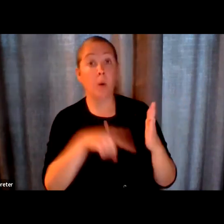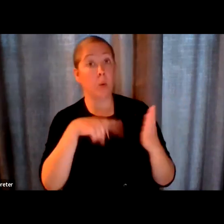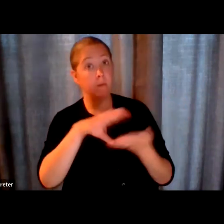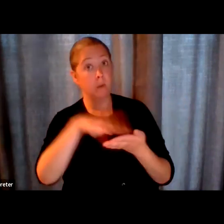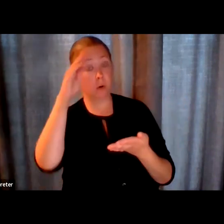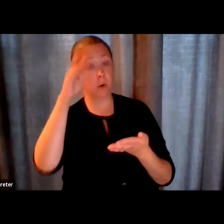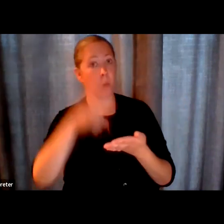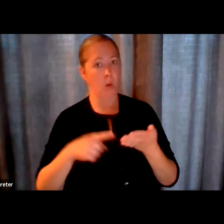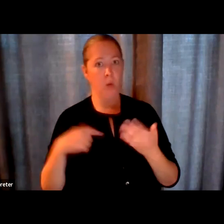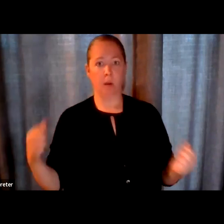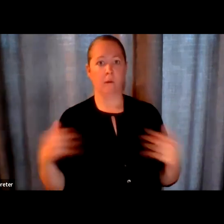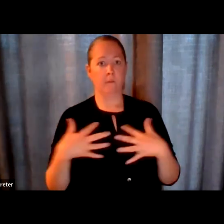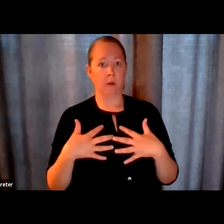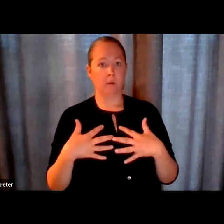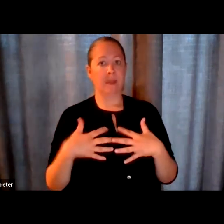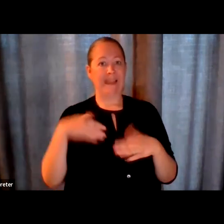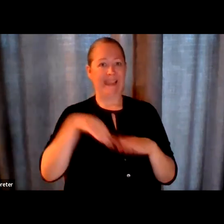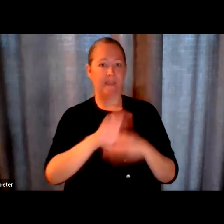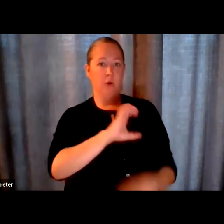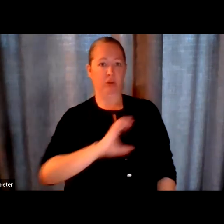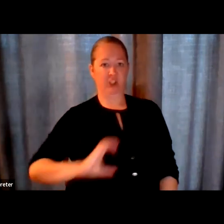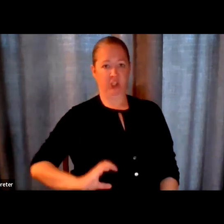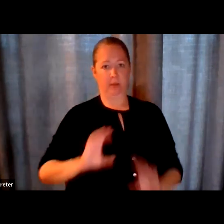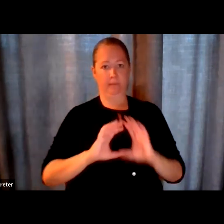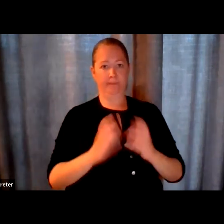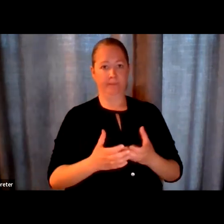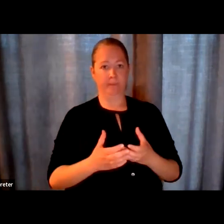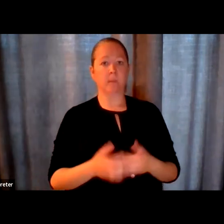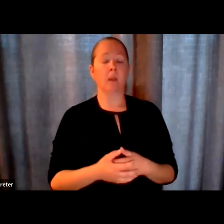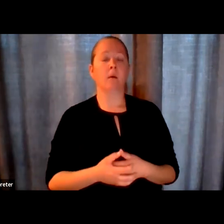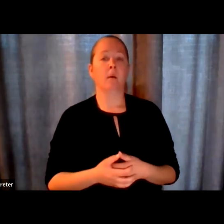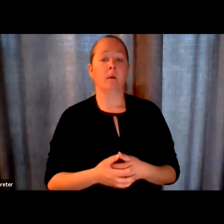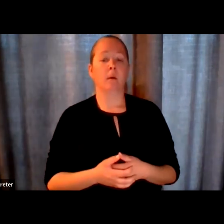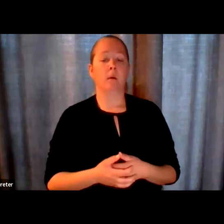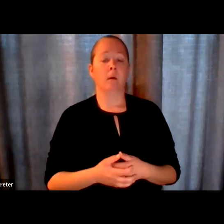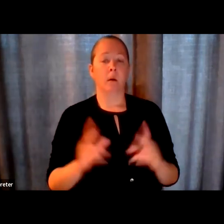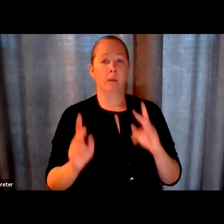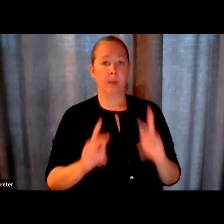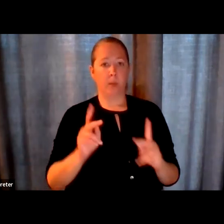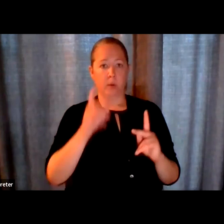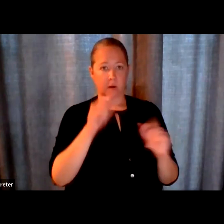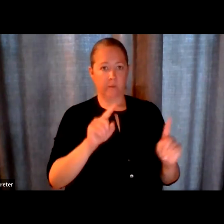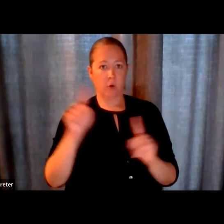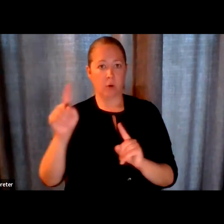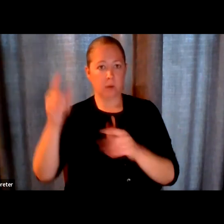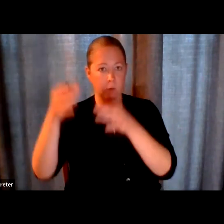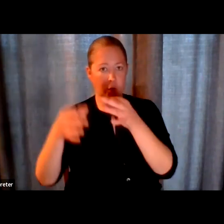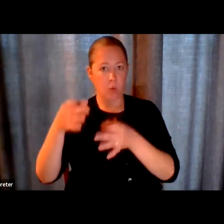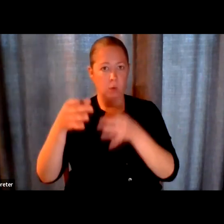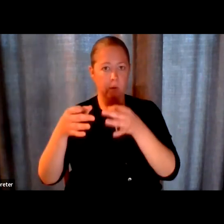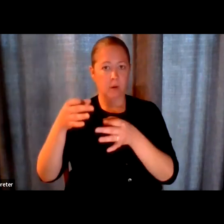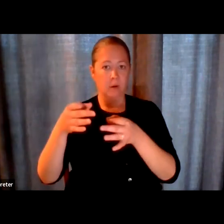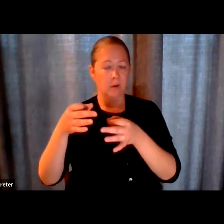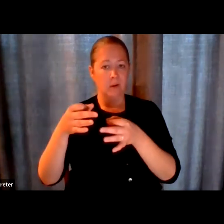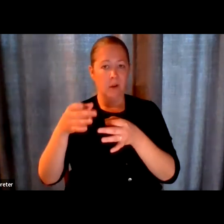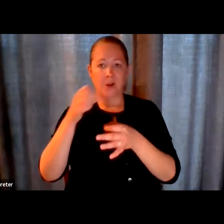afraid within the Christian family, is that those who have ascended to the court have very little regard for